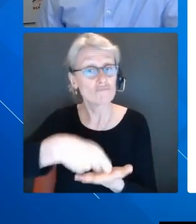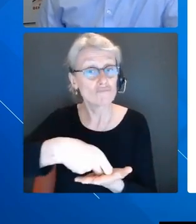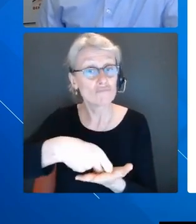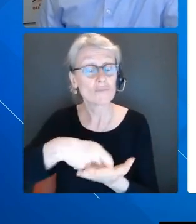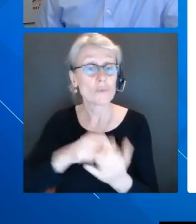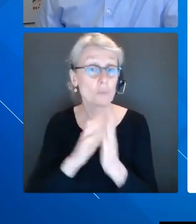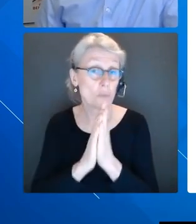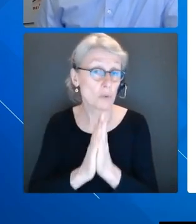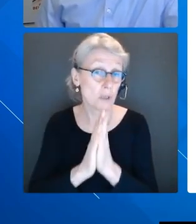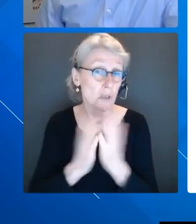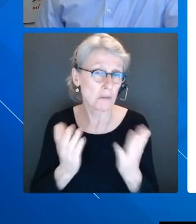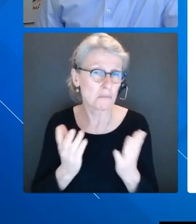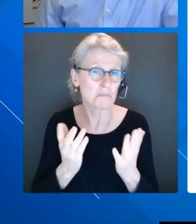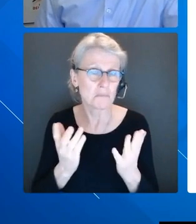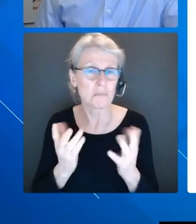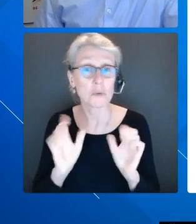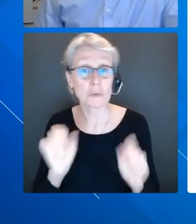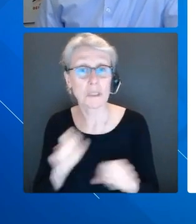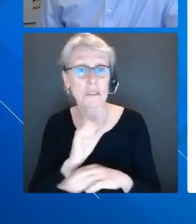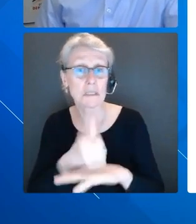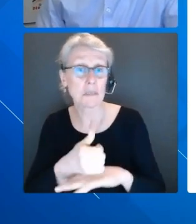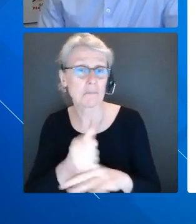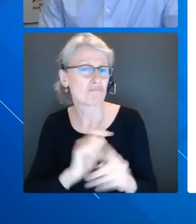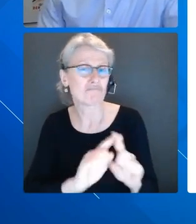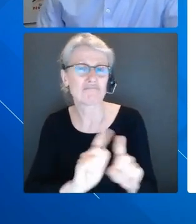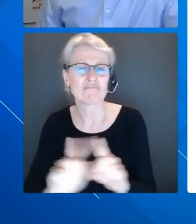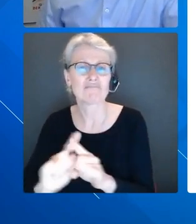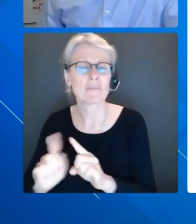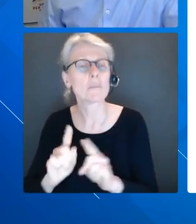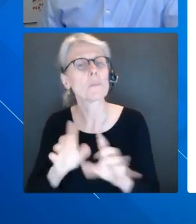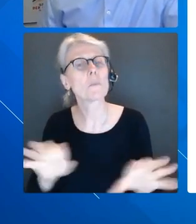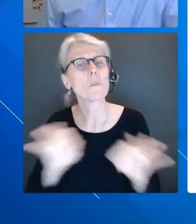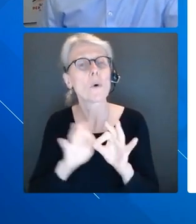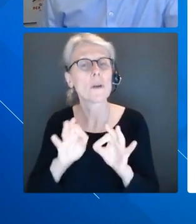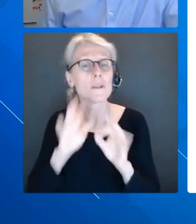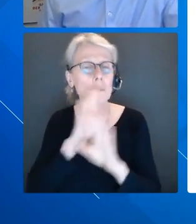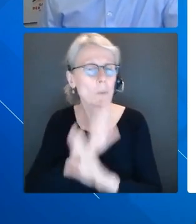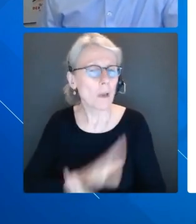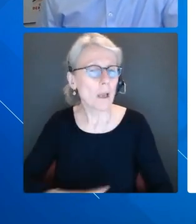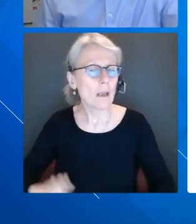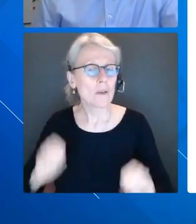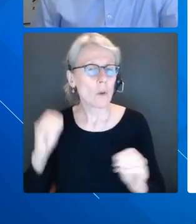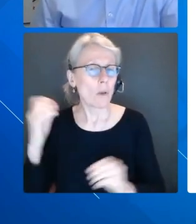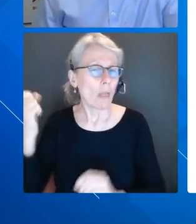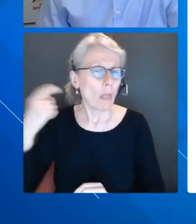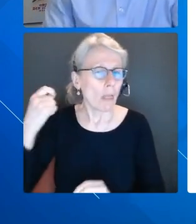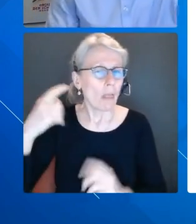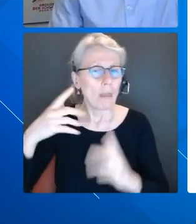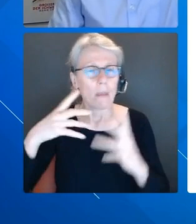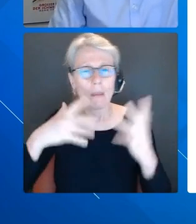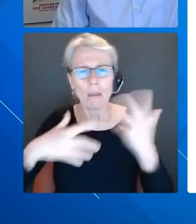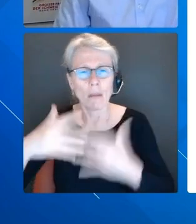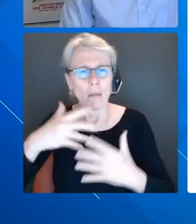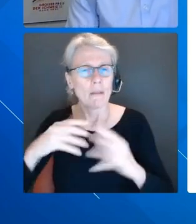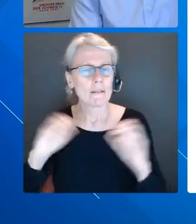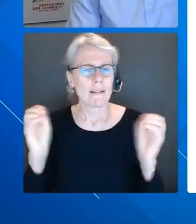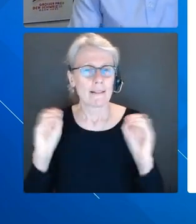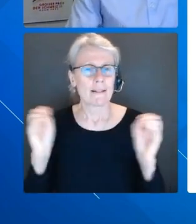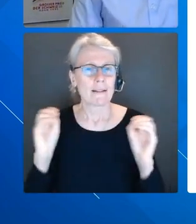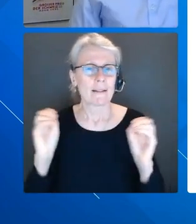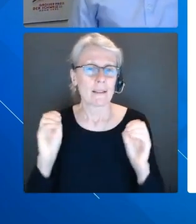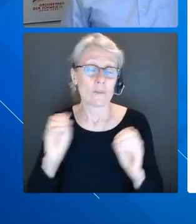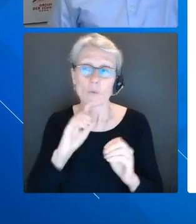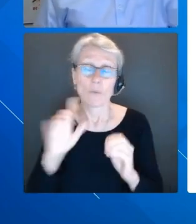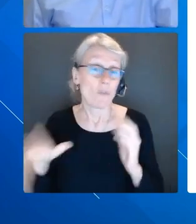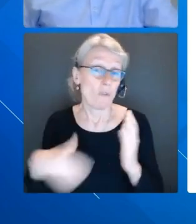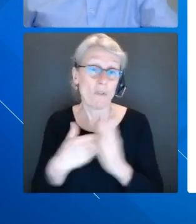just somewhere that's kind of quiet, and I need to let my brain take a break. Everybody might use it, but especially helpful for people with like